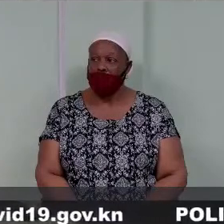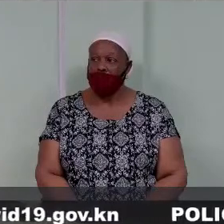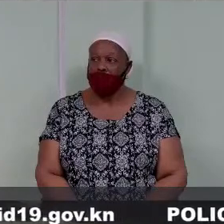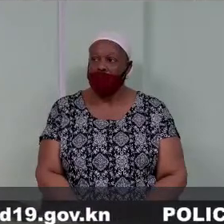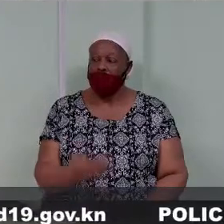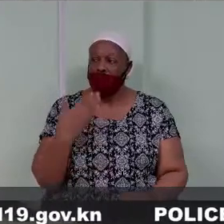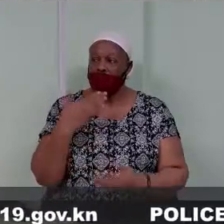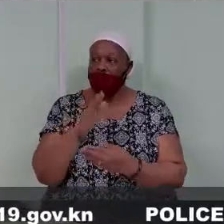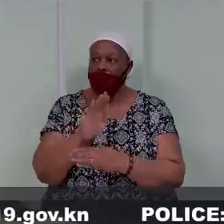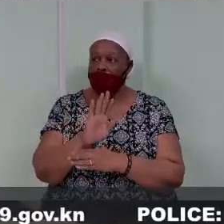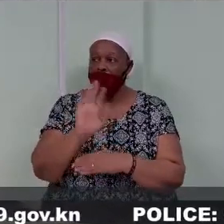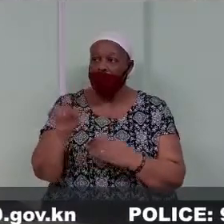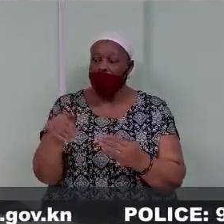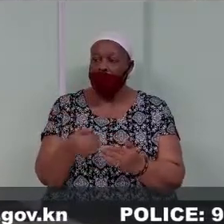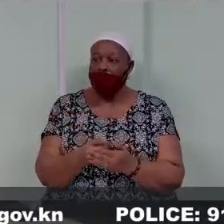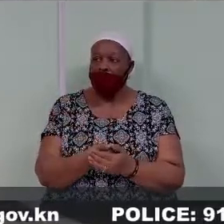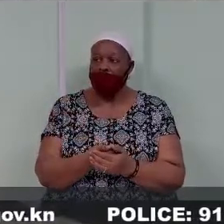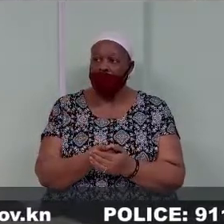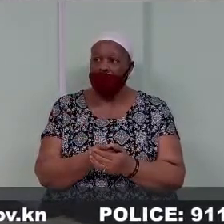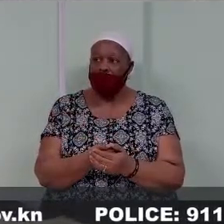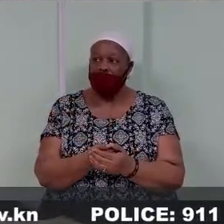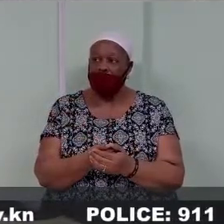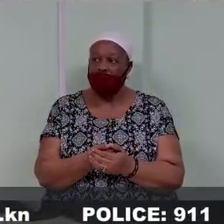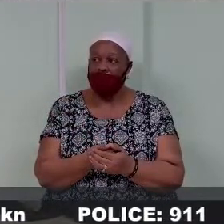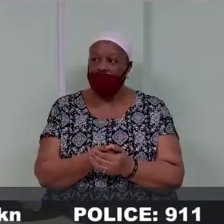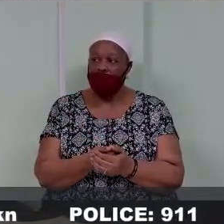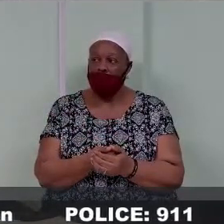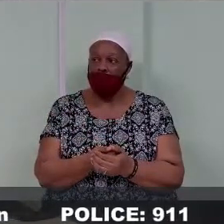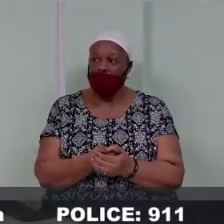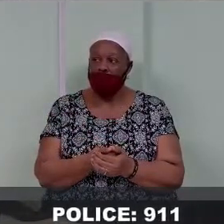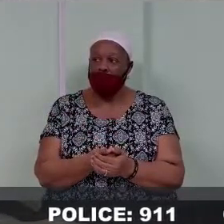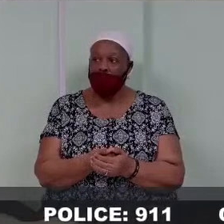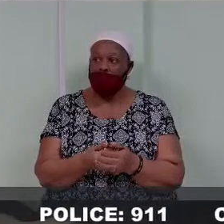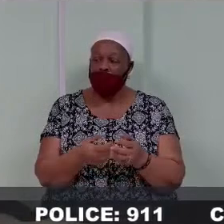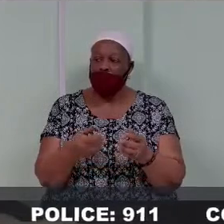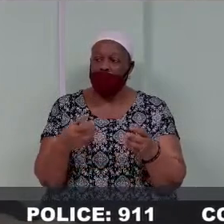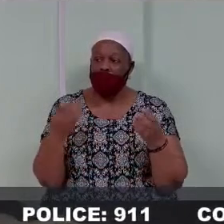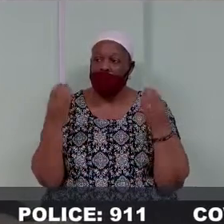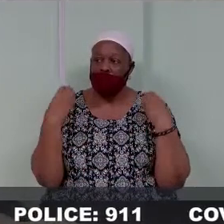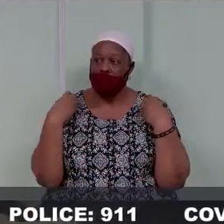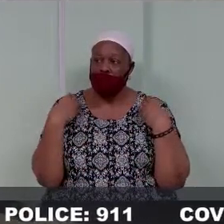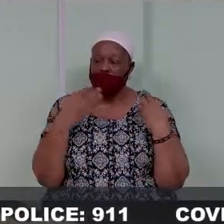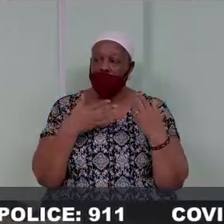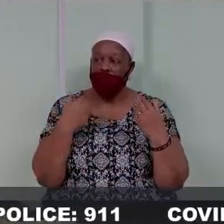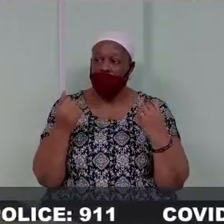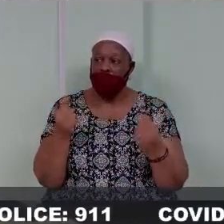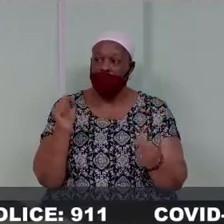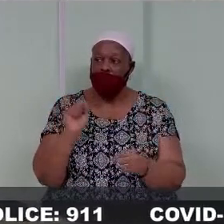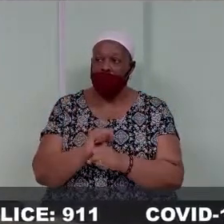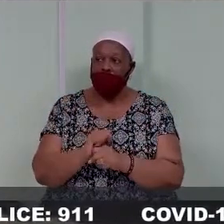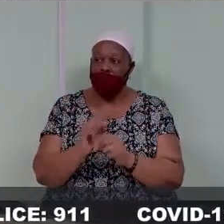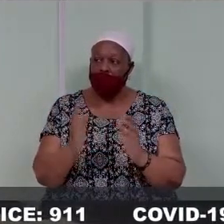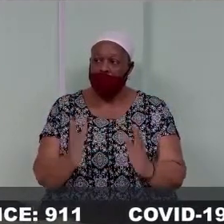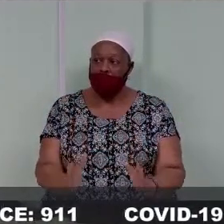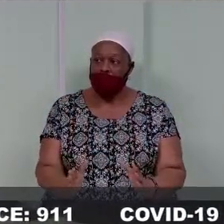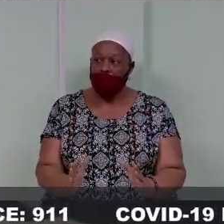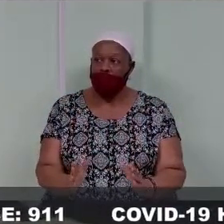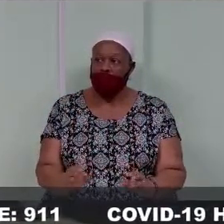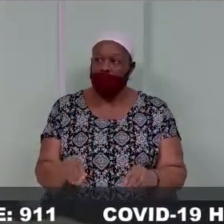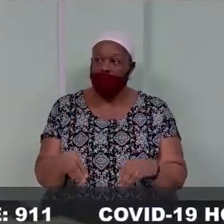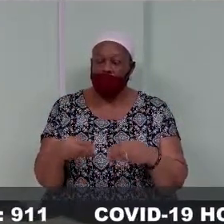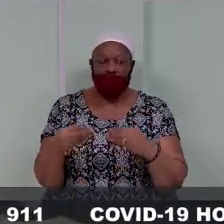Good afternoon to all. The management and staff of Health Plus Pharmacy would like to donate this